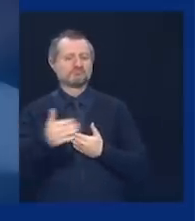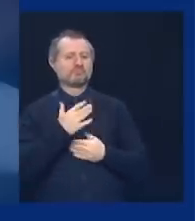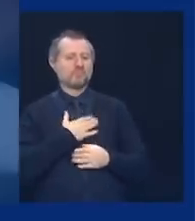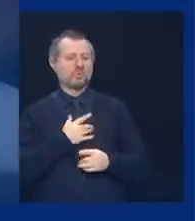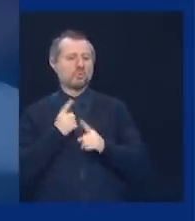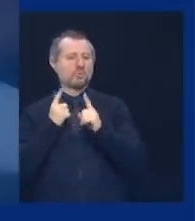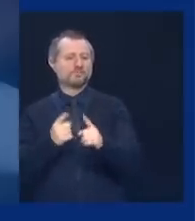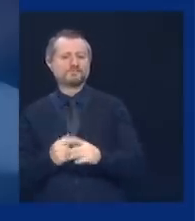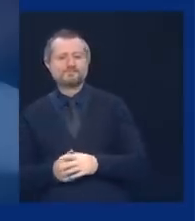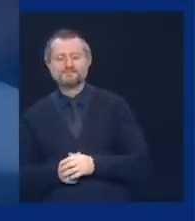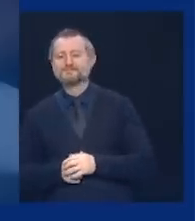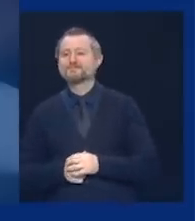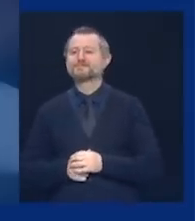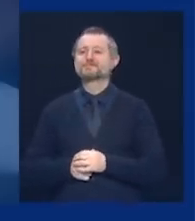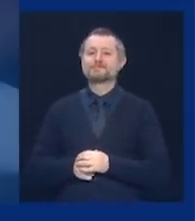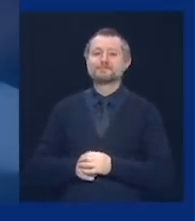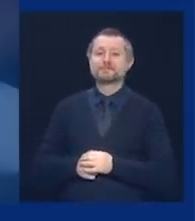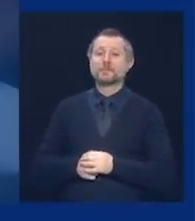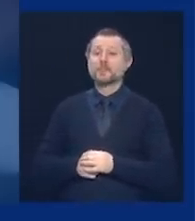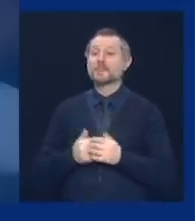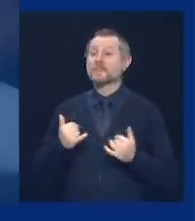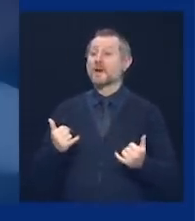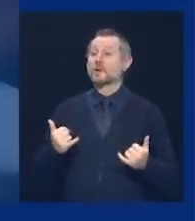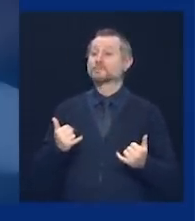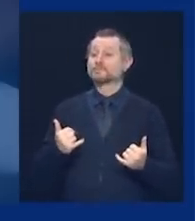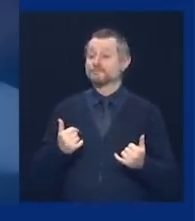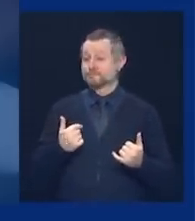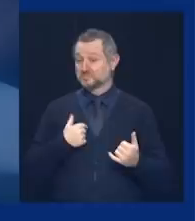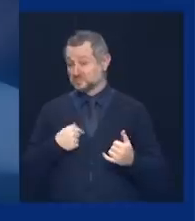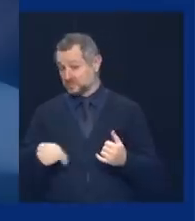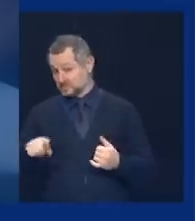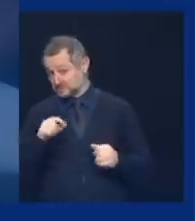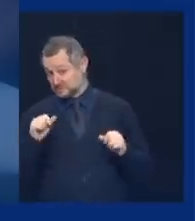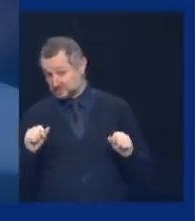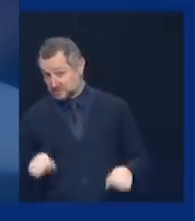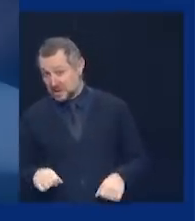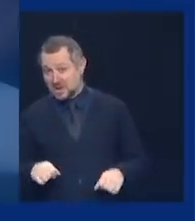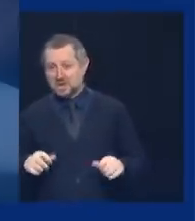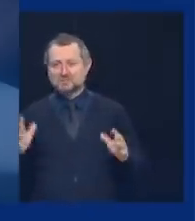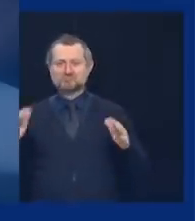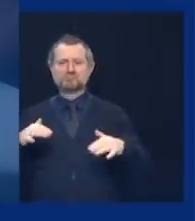about a demonstration. Can you reopen